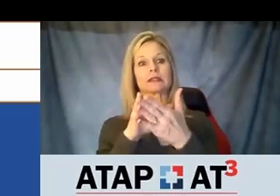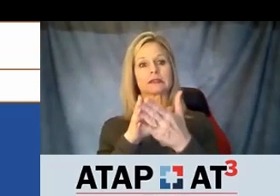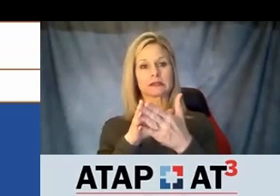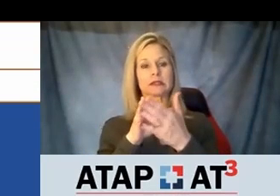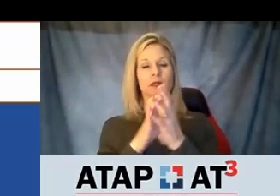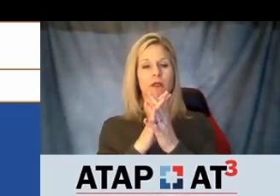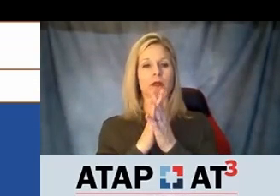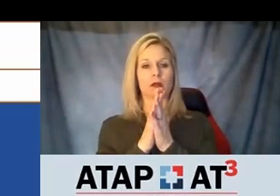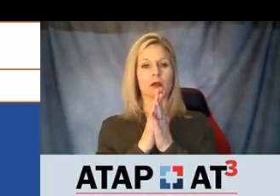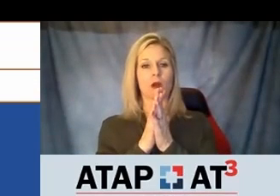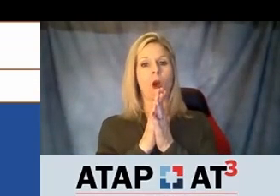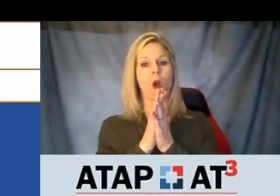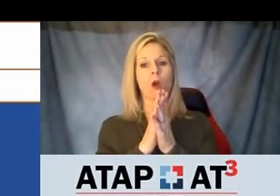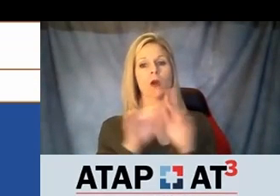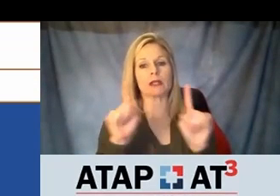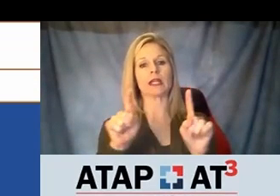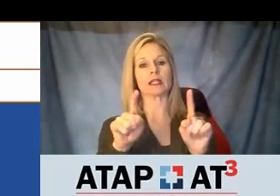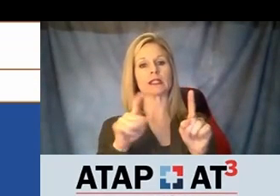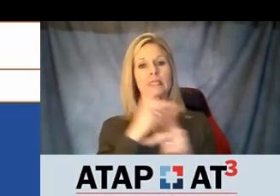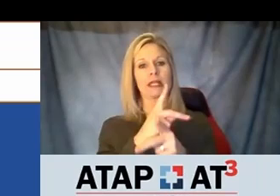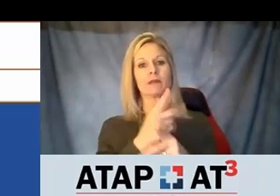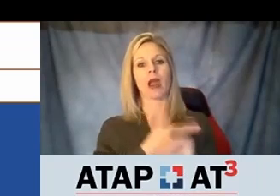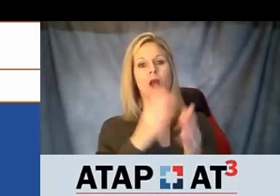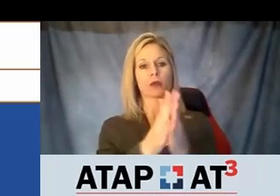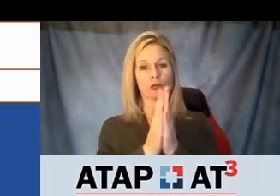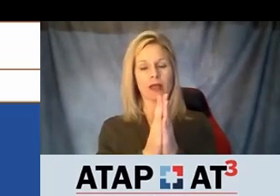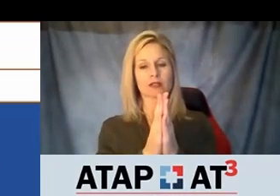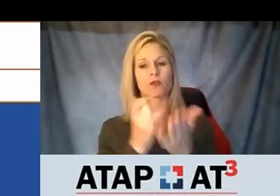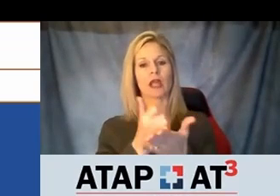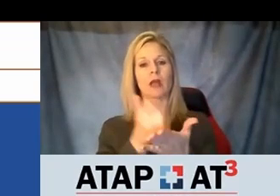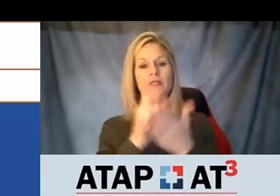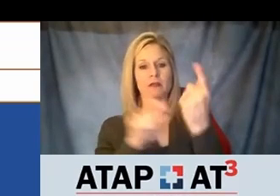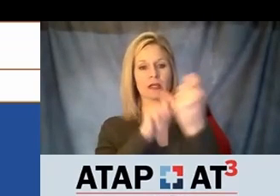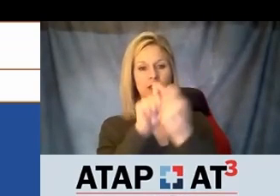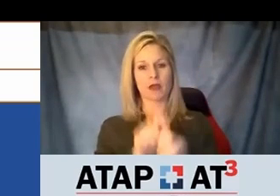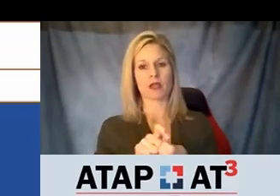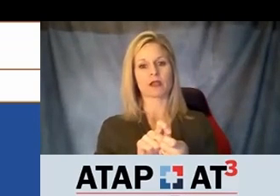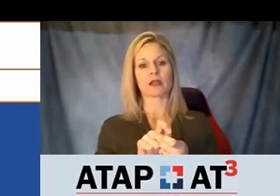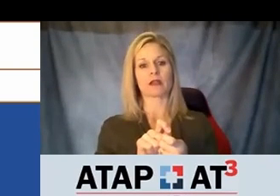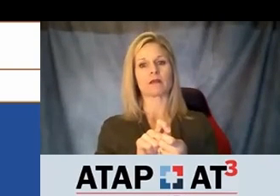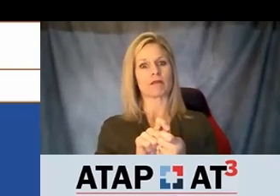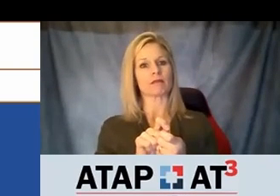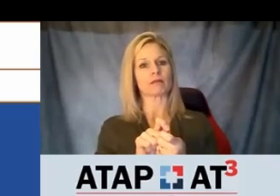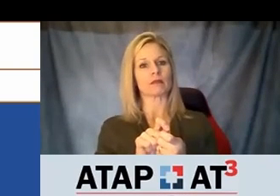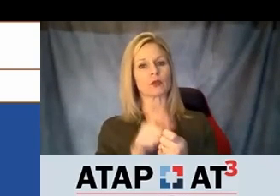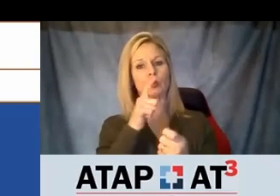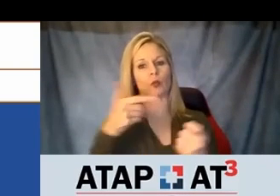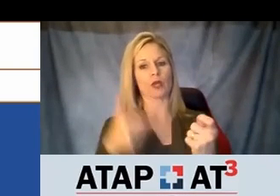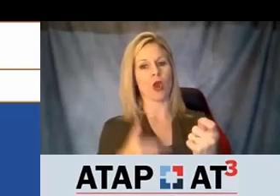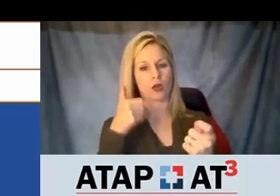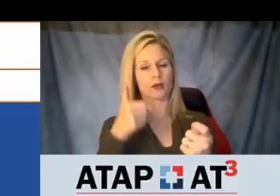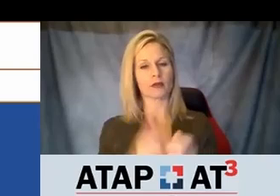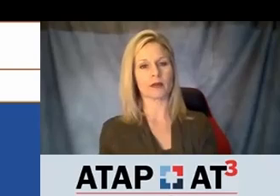Yes, we need to keep our requests for accommodations specific to who we are. So let's go ahead and